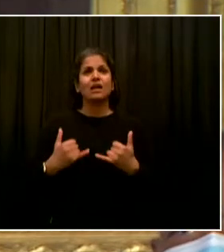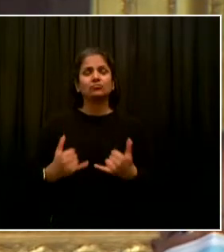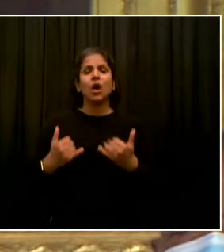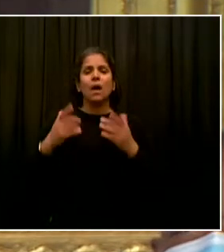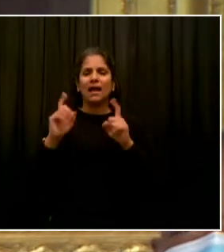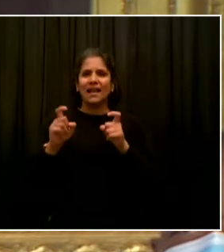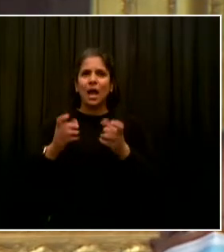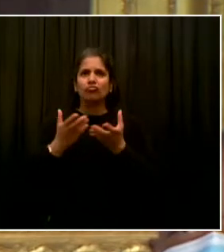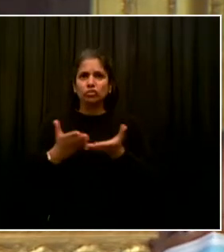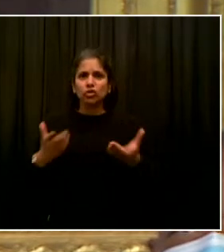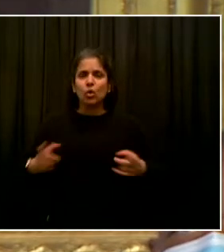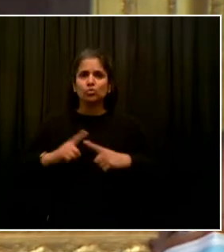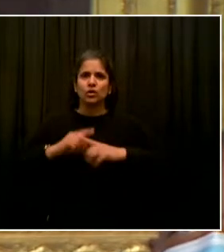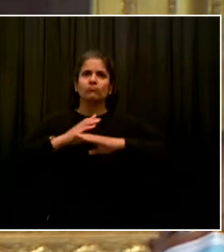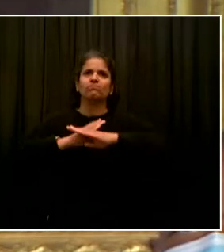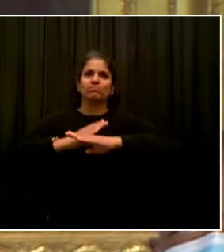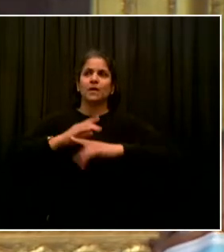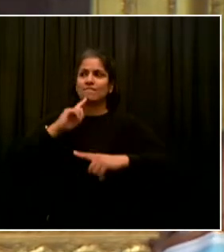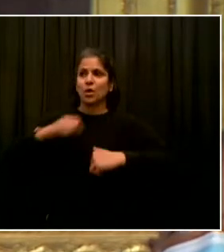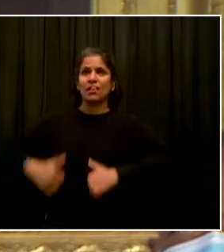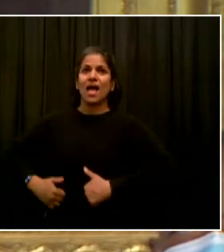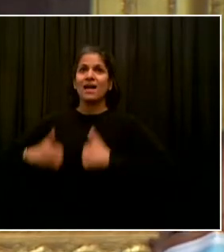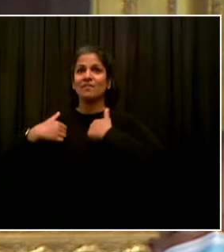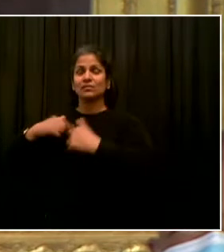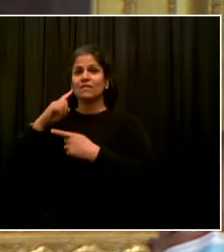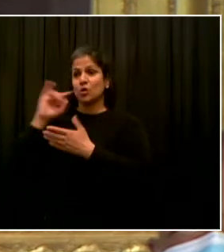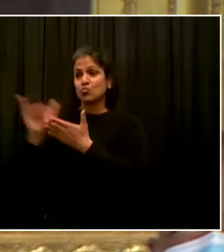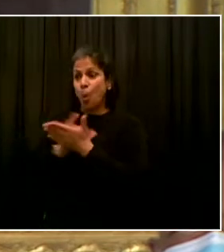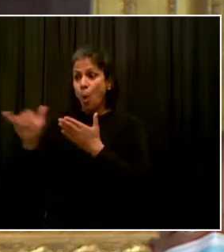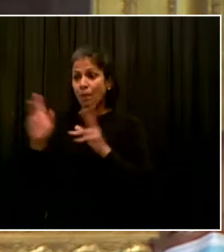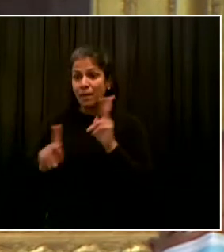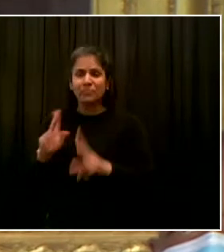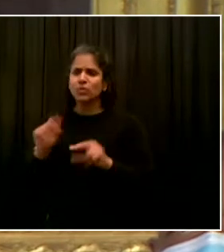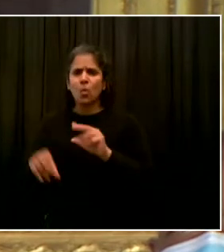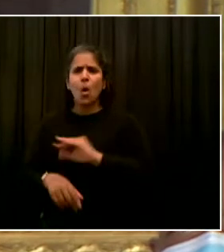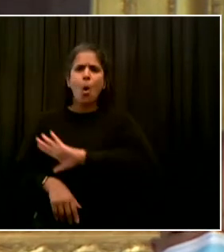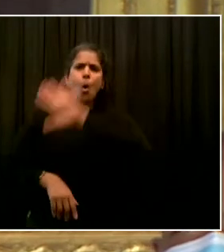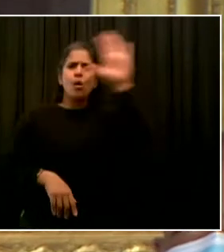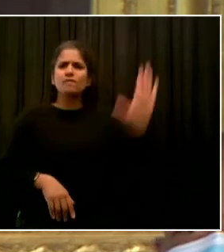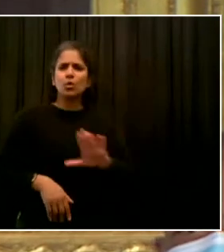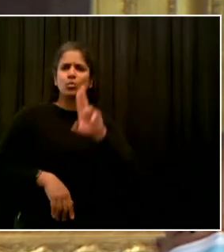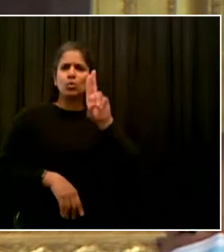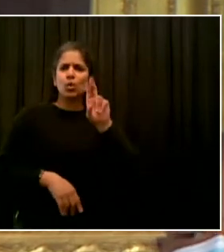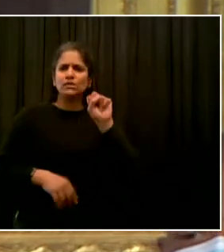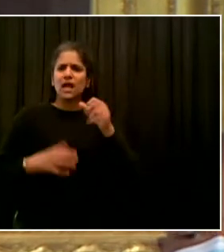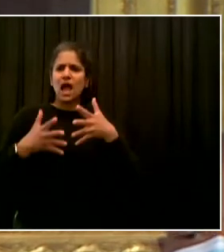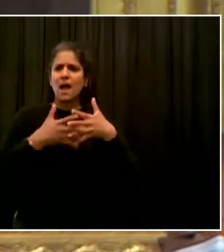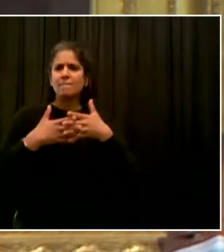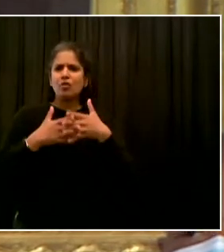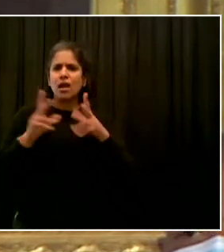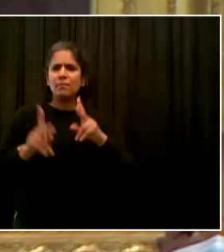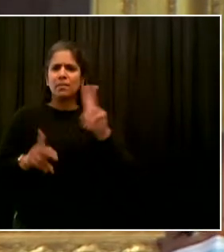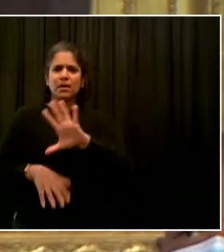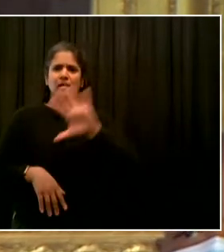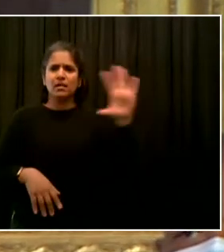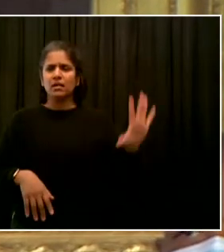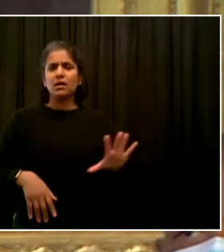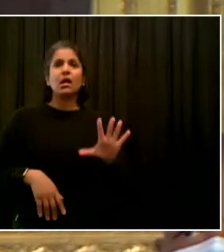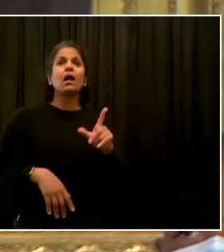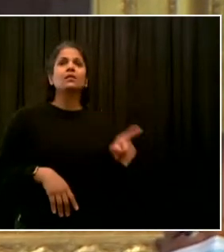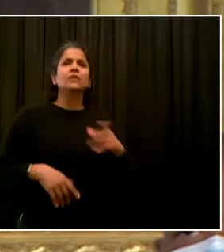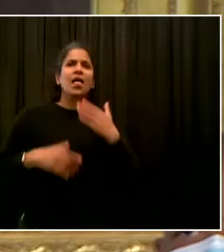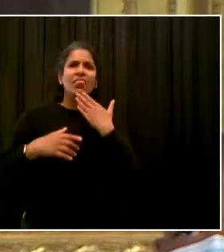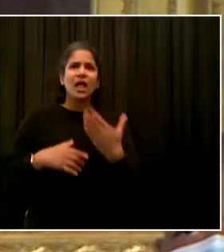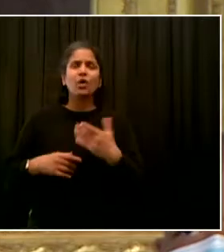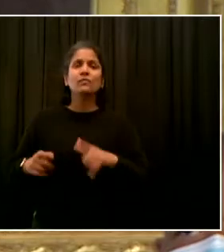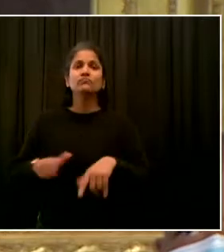of New Yorkers, but of all Americans. So thank you, and I'd like to introduce my colleague, Dr. Ted Long, to talk about how New York and